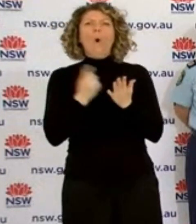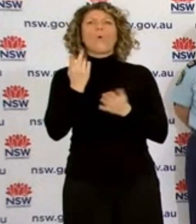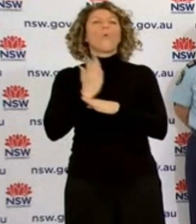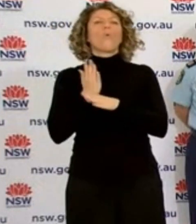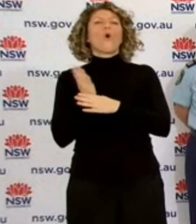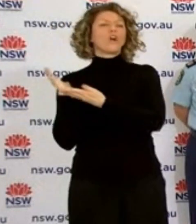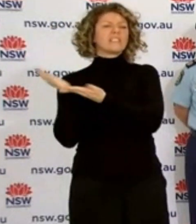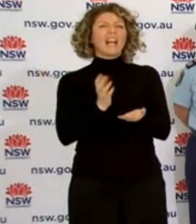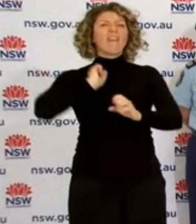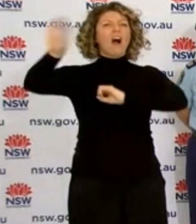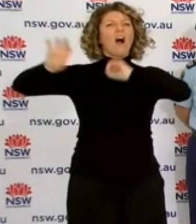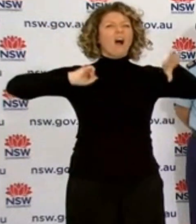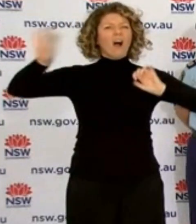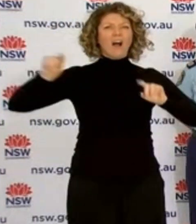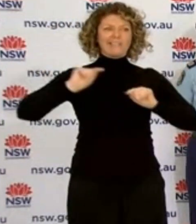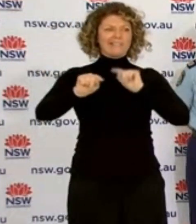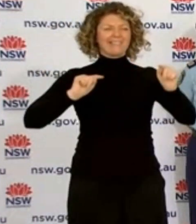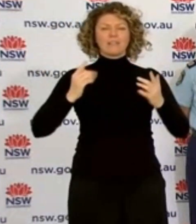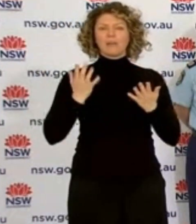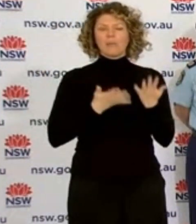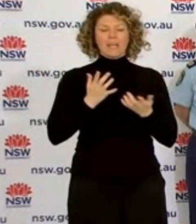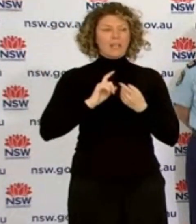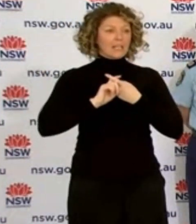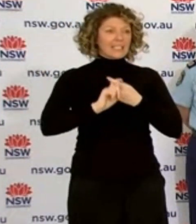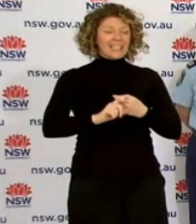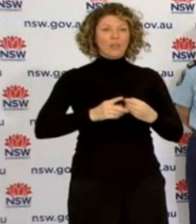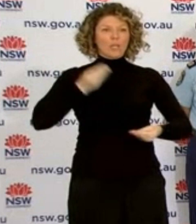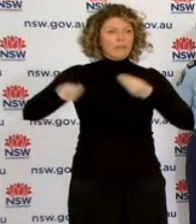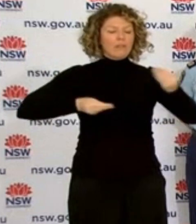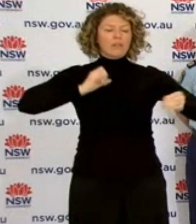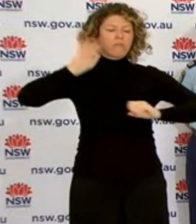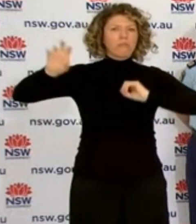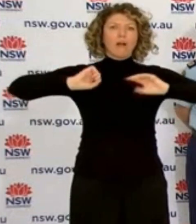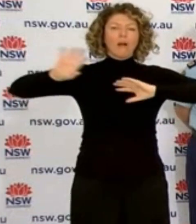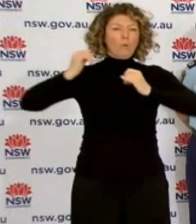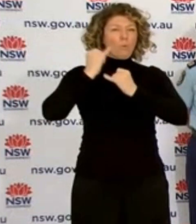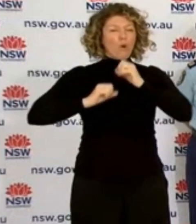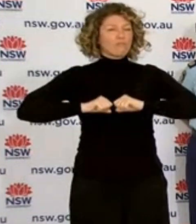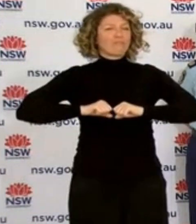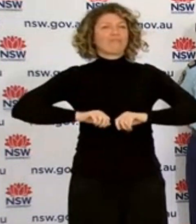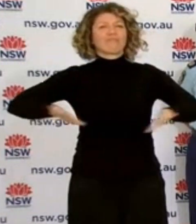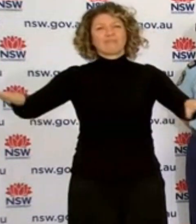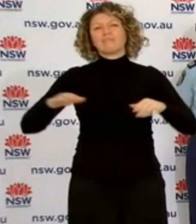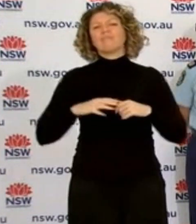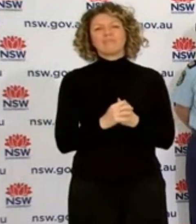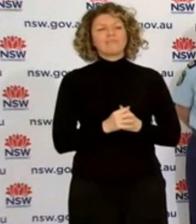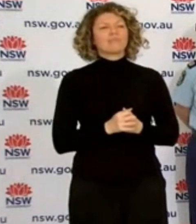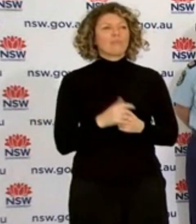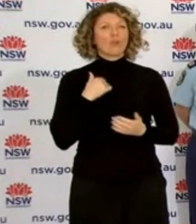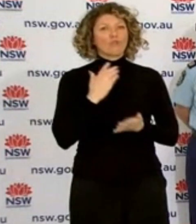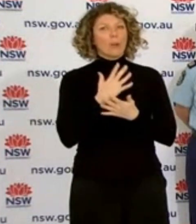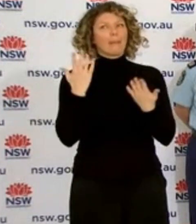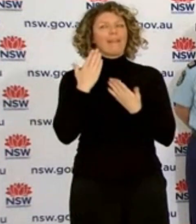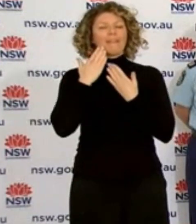cycle, and everyone has a part to play in breaking that cycle of transmission. And as I said, I'm incredibly grateful that we are getting